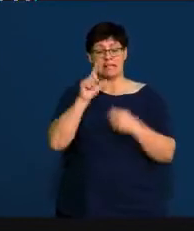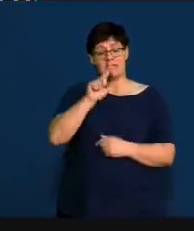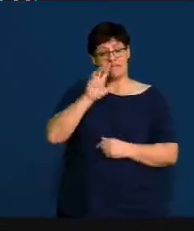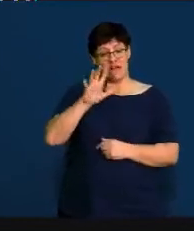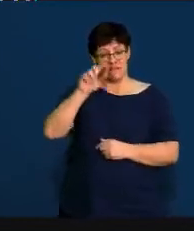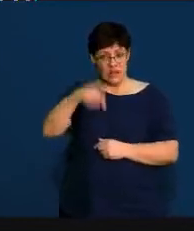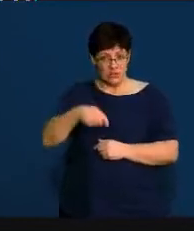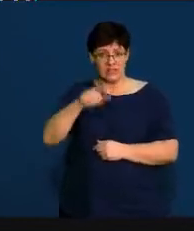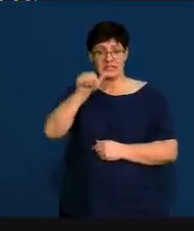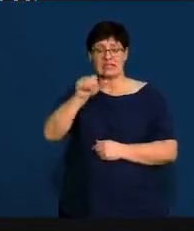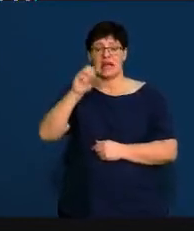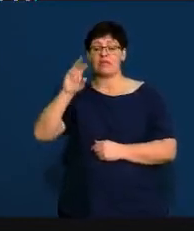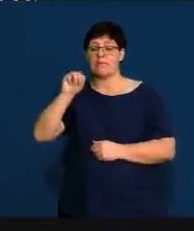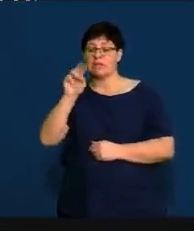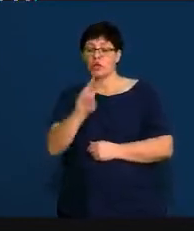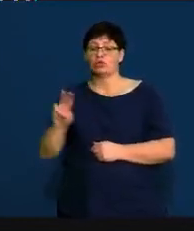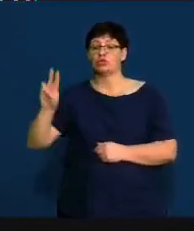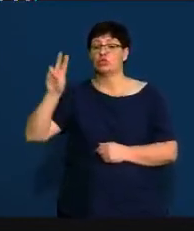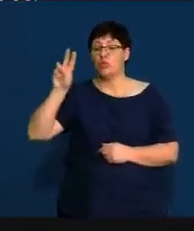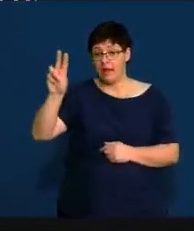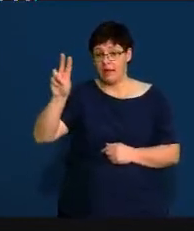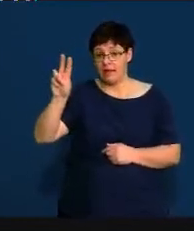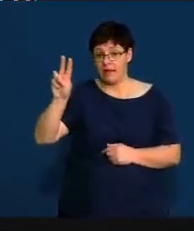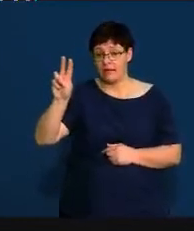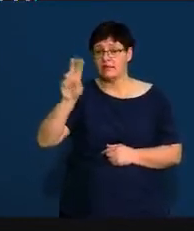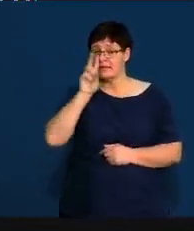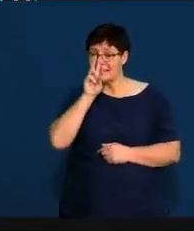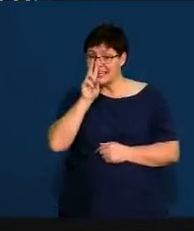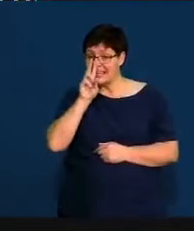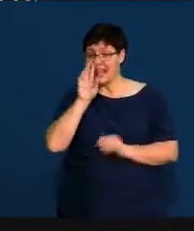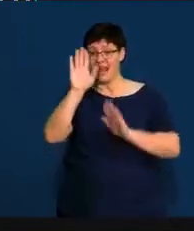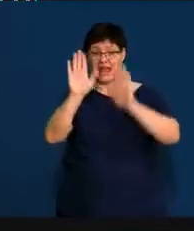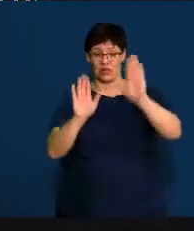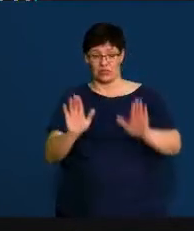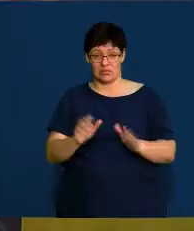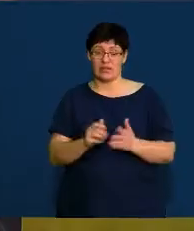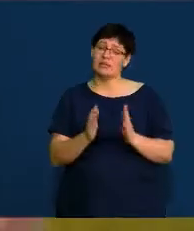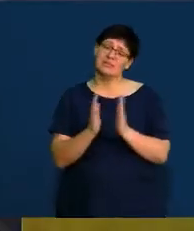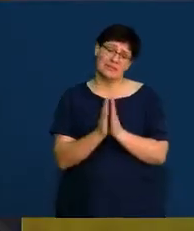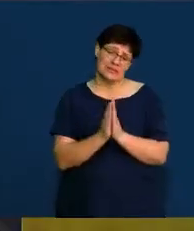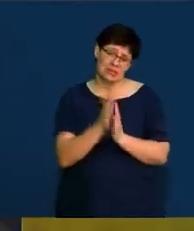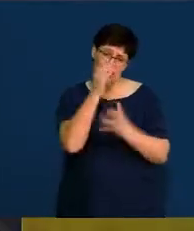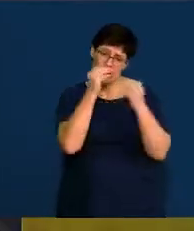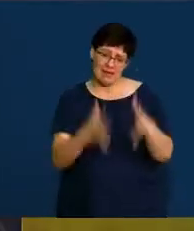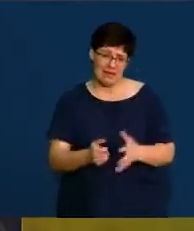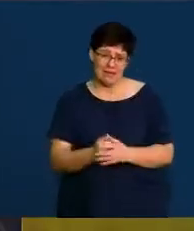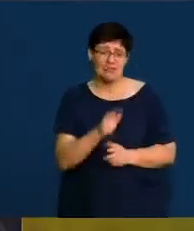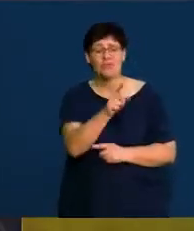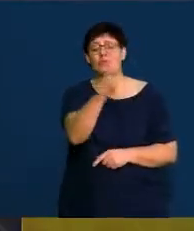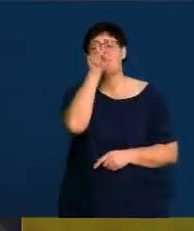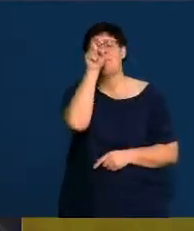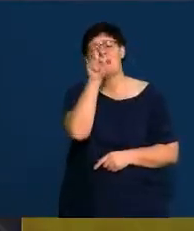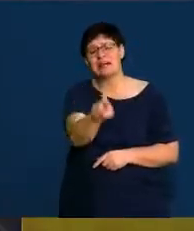75,600 meters squared. Notice the layout, guys, candidates, learners. You